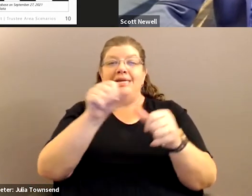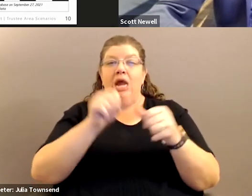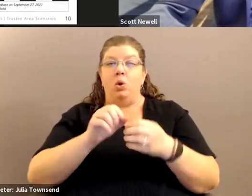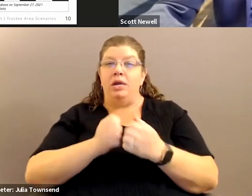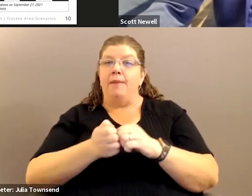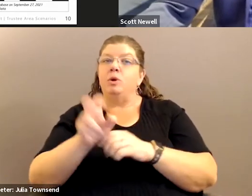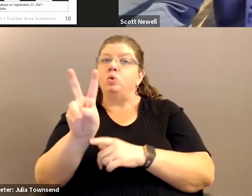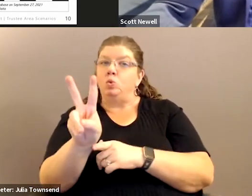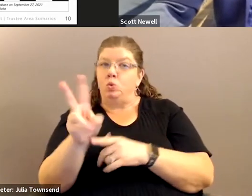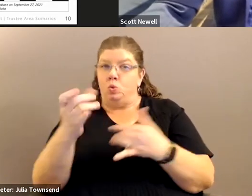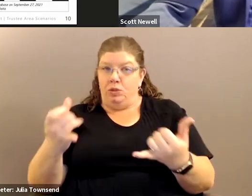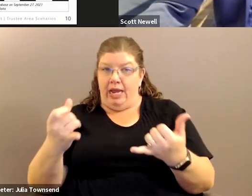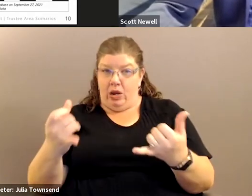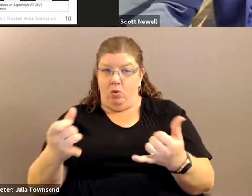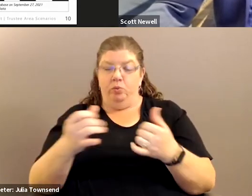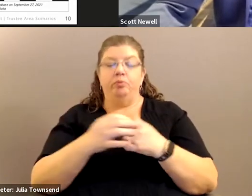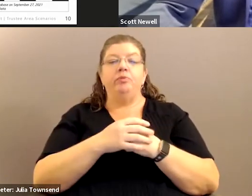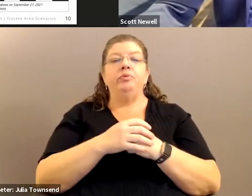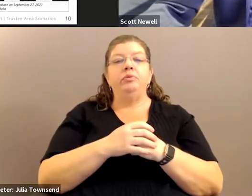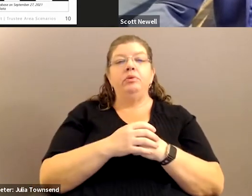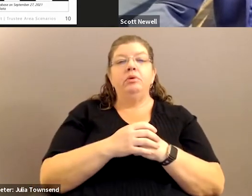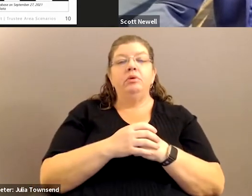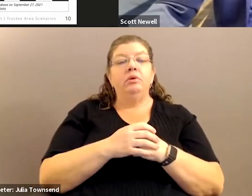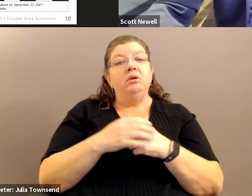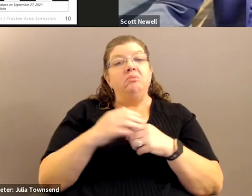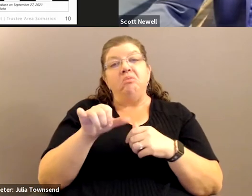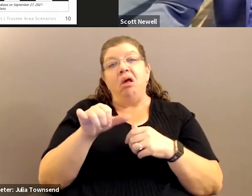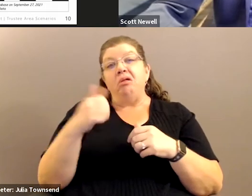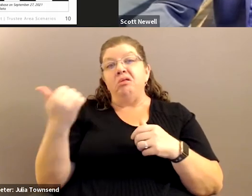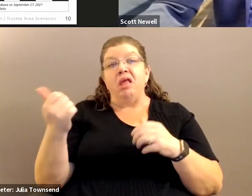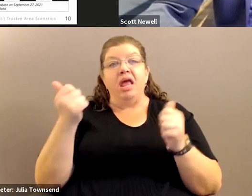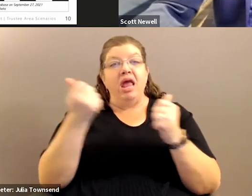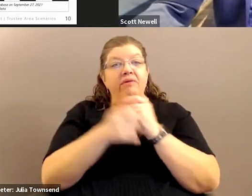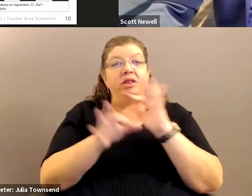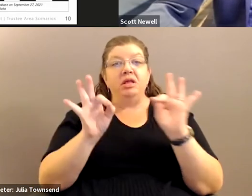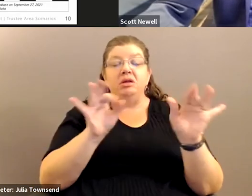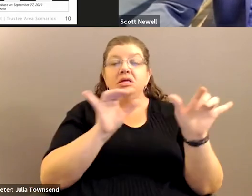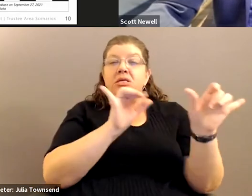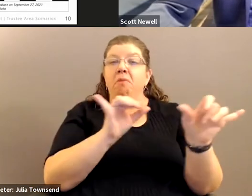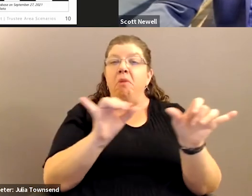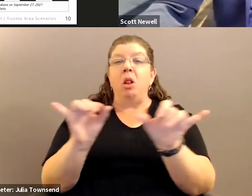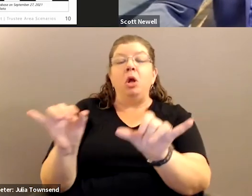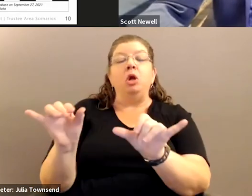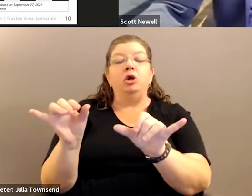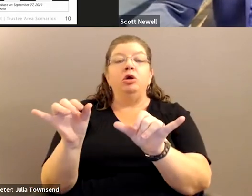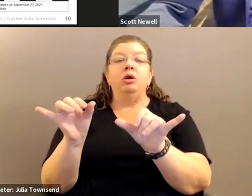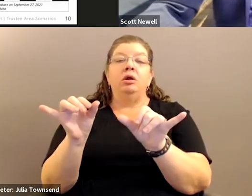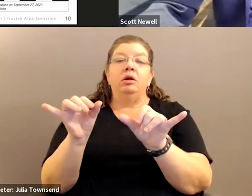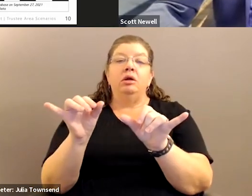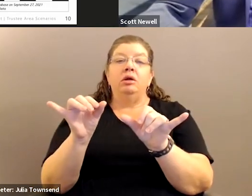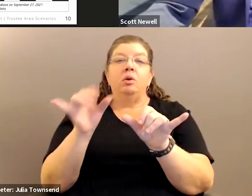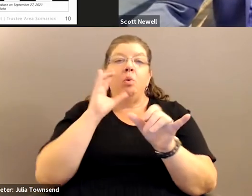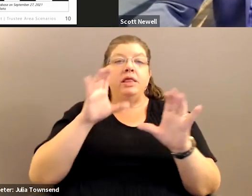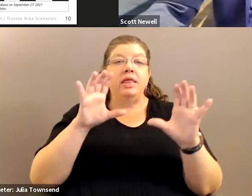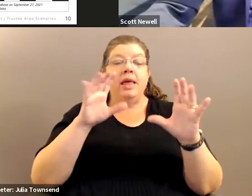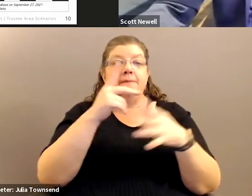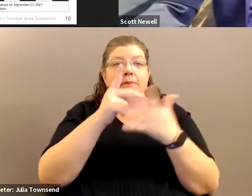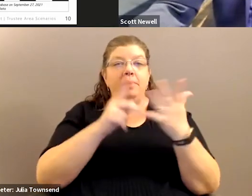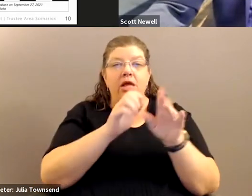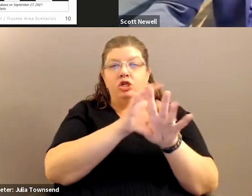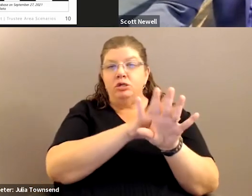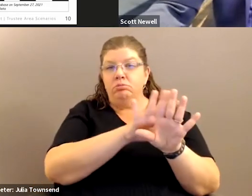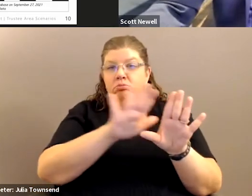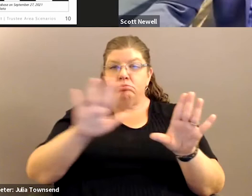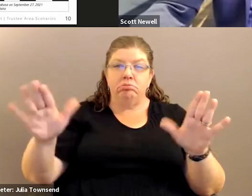time beyond that everything else is is relatively similar with the population spread across the